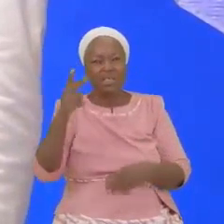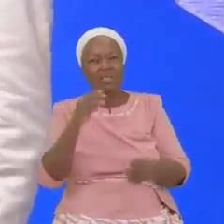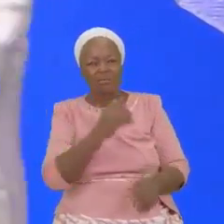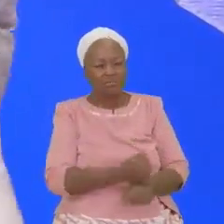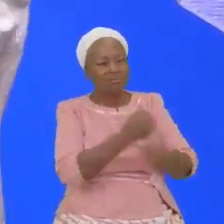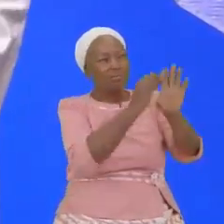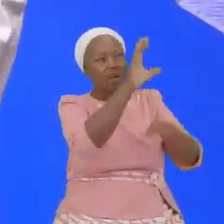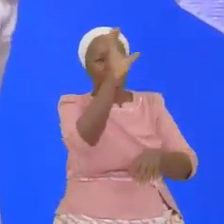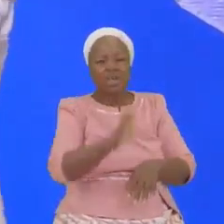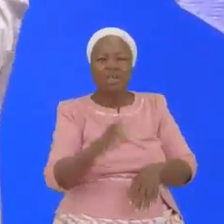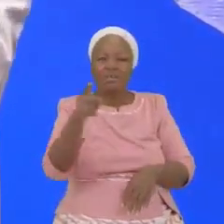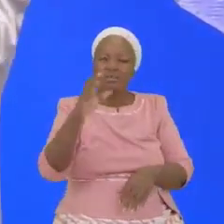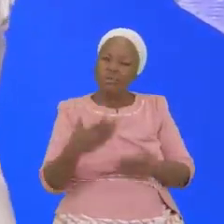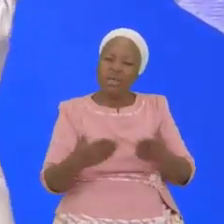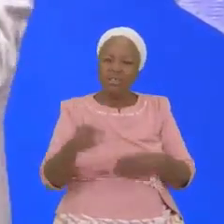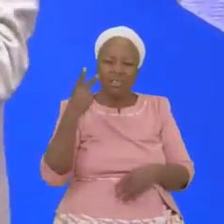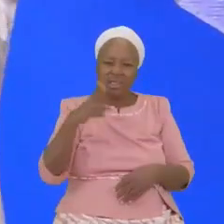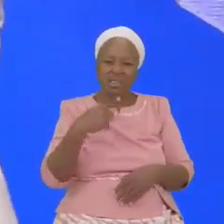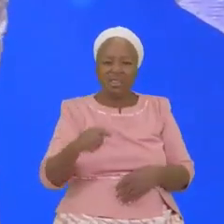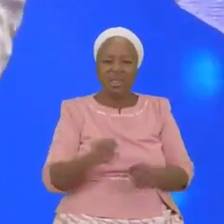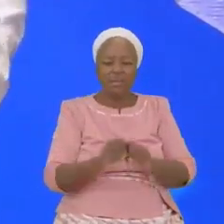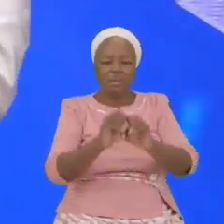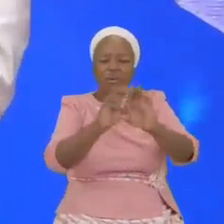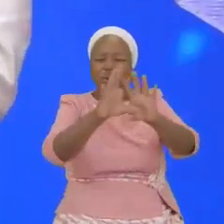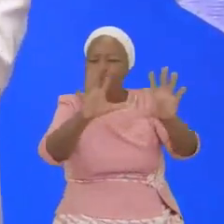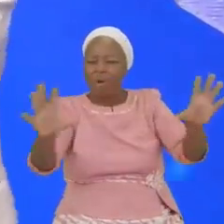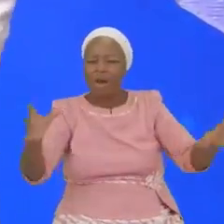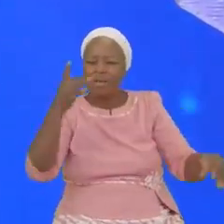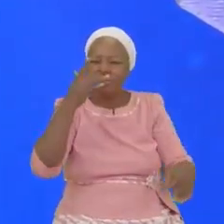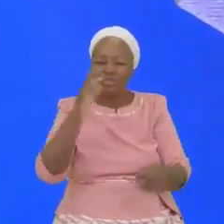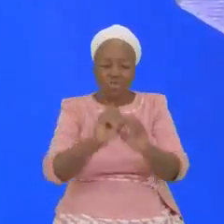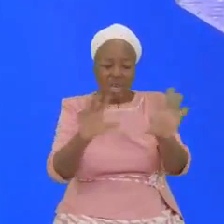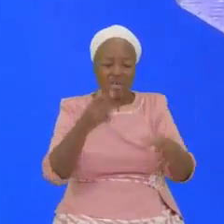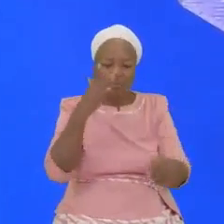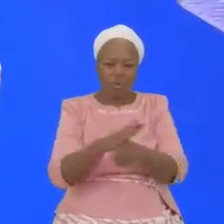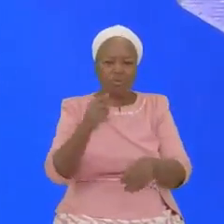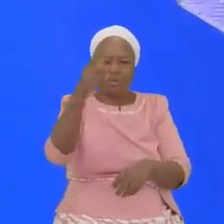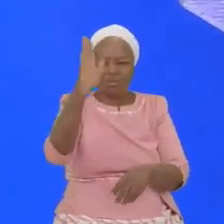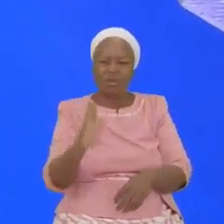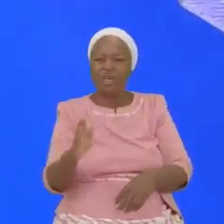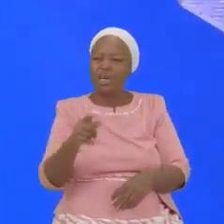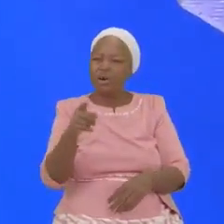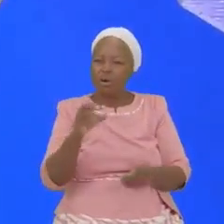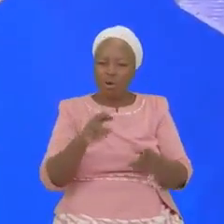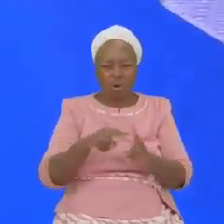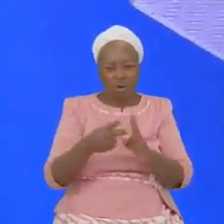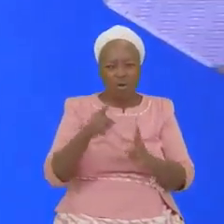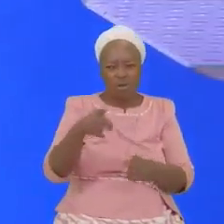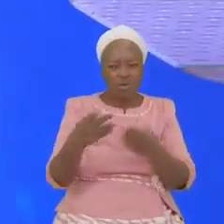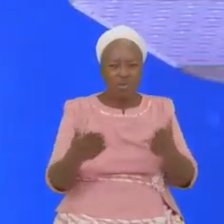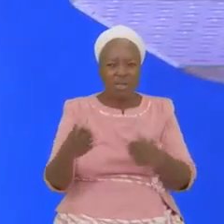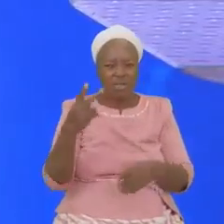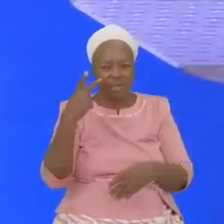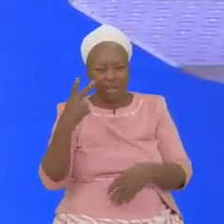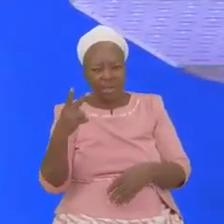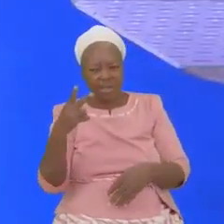Calvary. You might see the bright, shining promise of God. Or you might see the